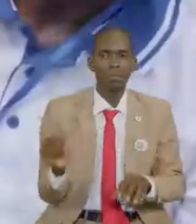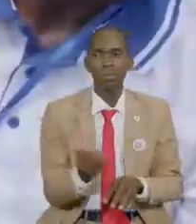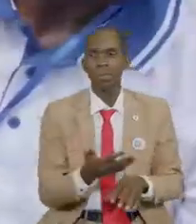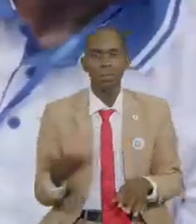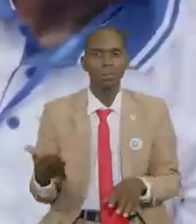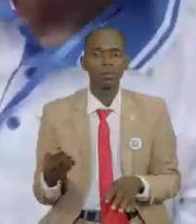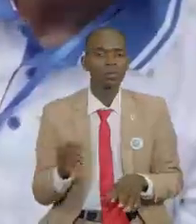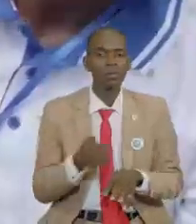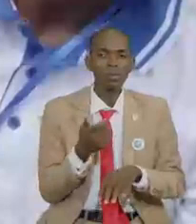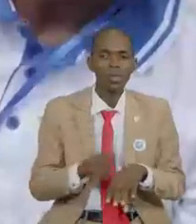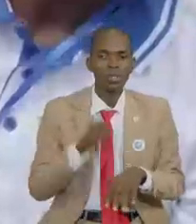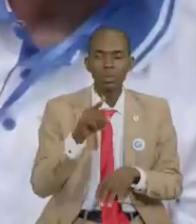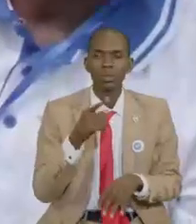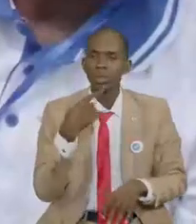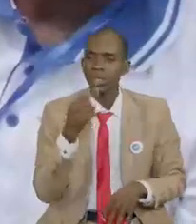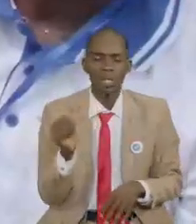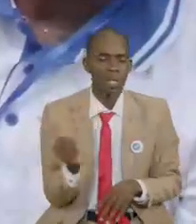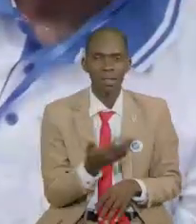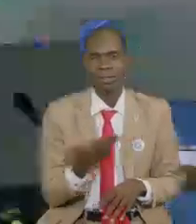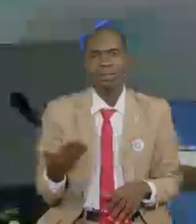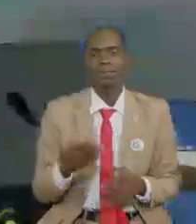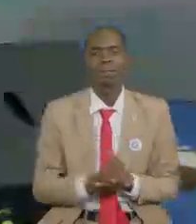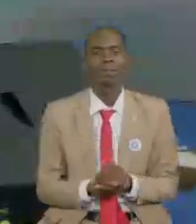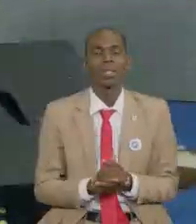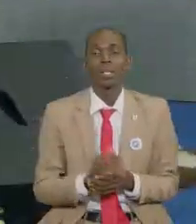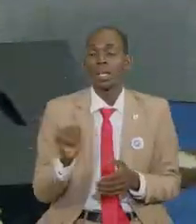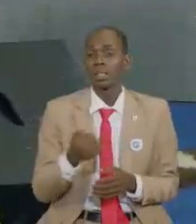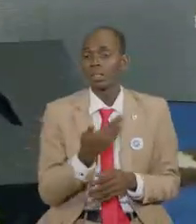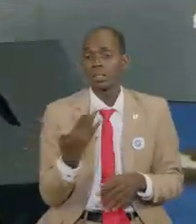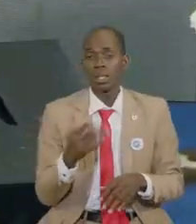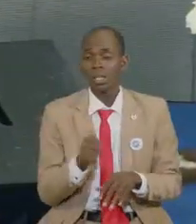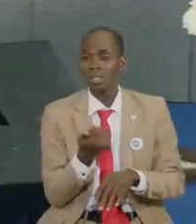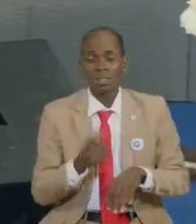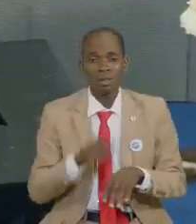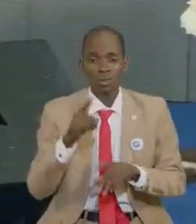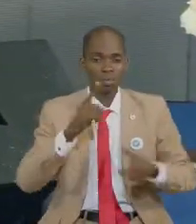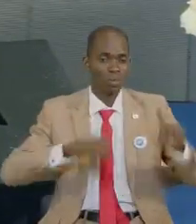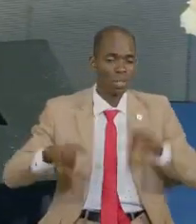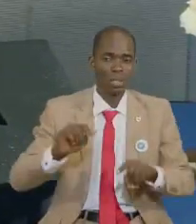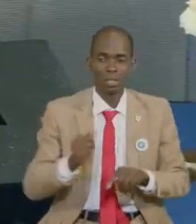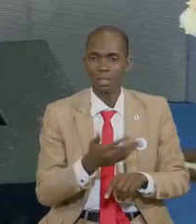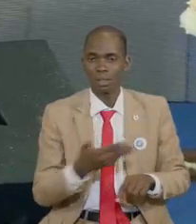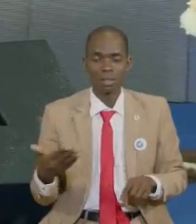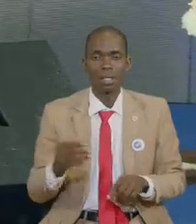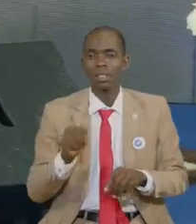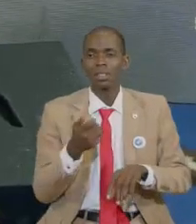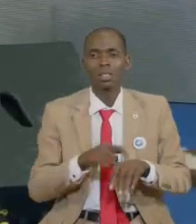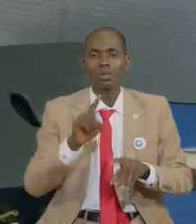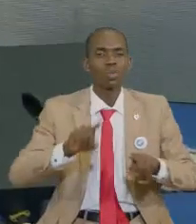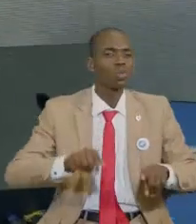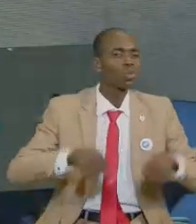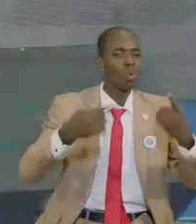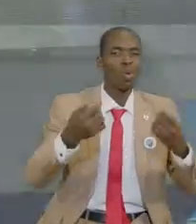whenever you say anything, whenever you go anywhere, ask